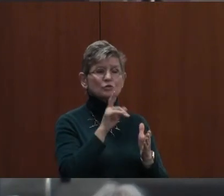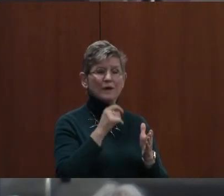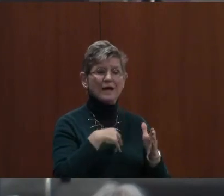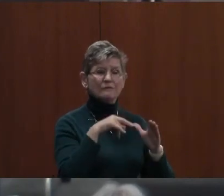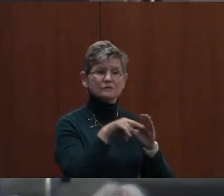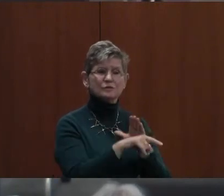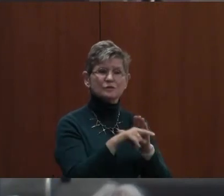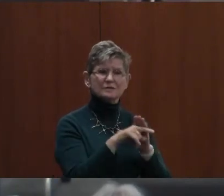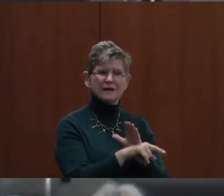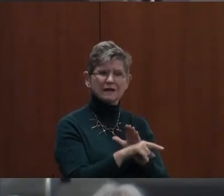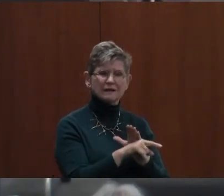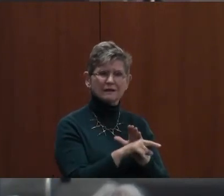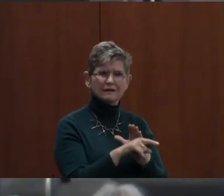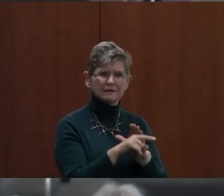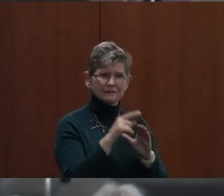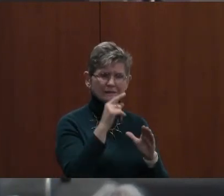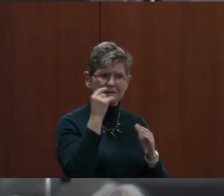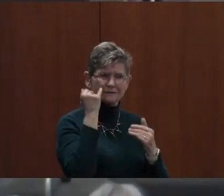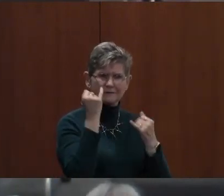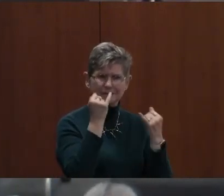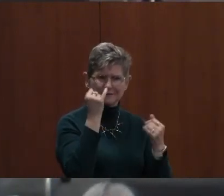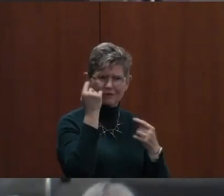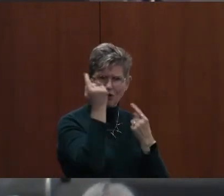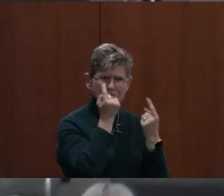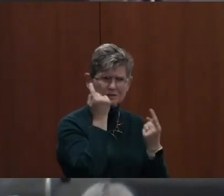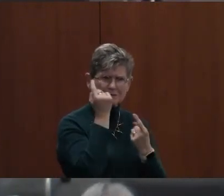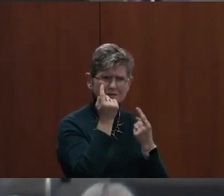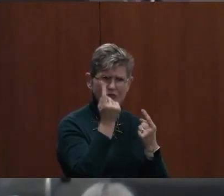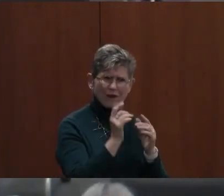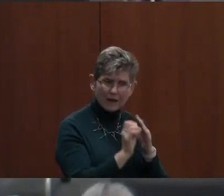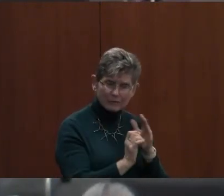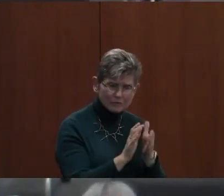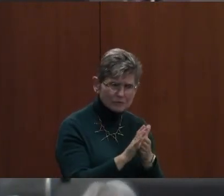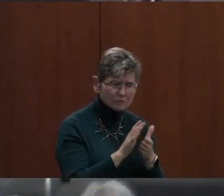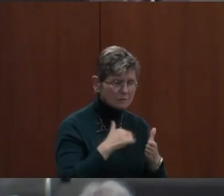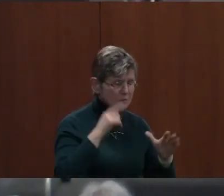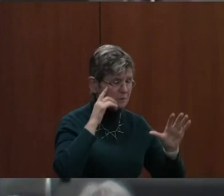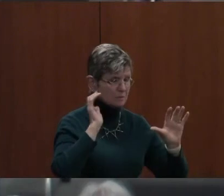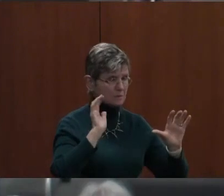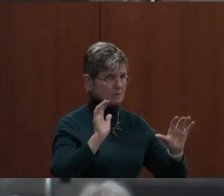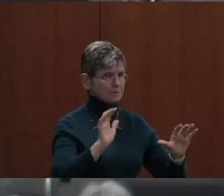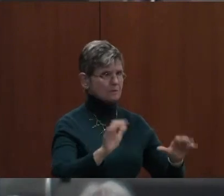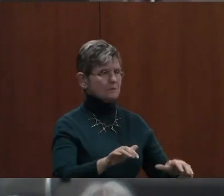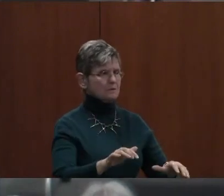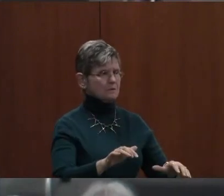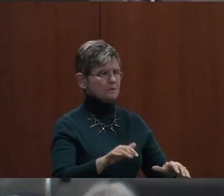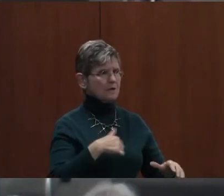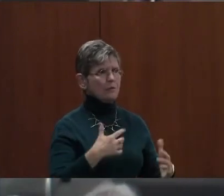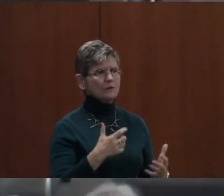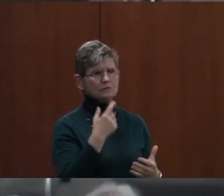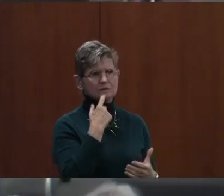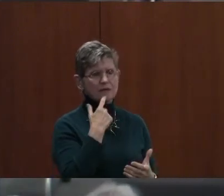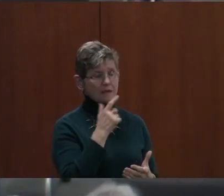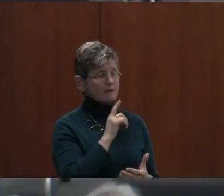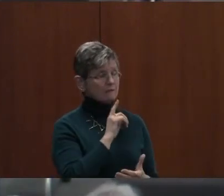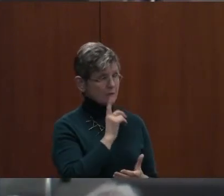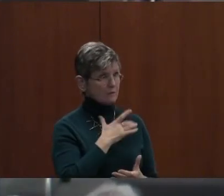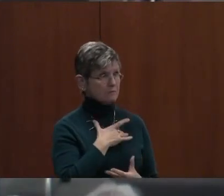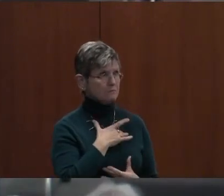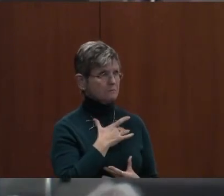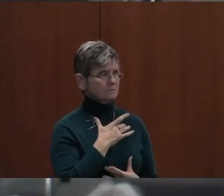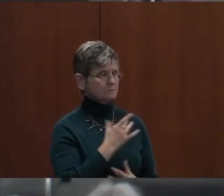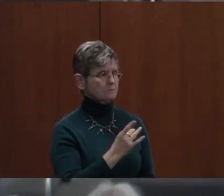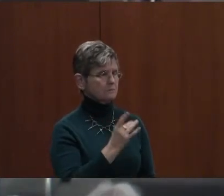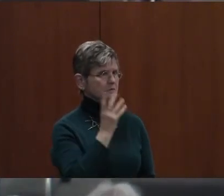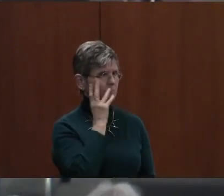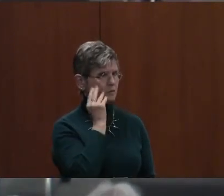ideations for elementary schoolers. And that was very, very shocking to me. So I just want to say it's a very enlightening experience to all my